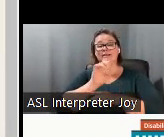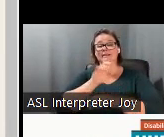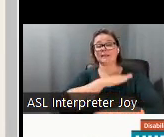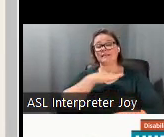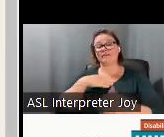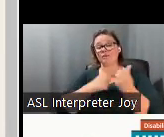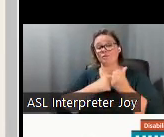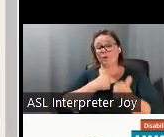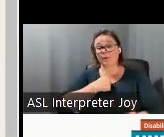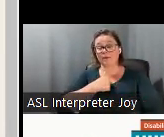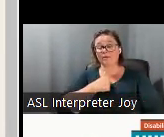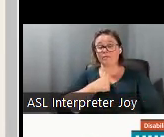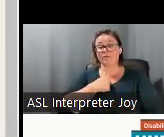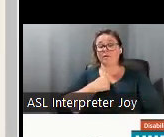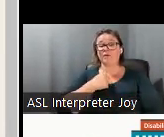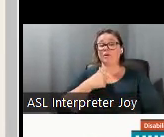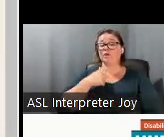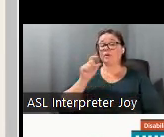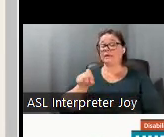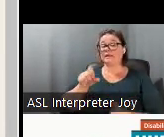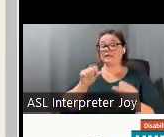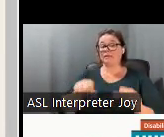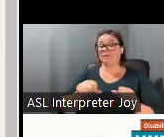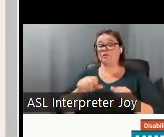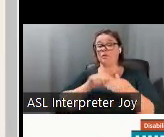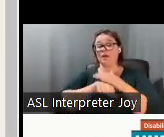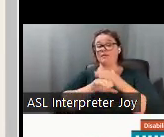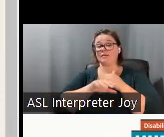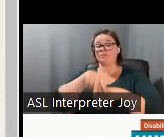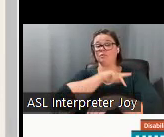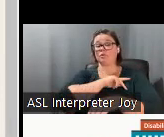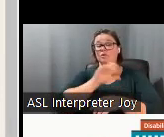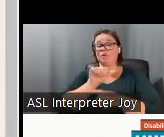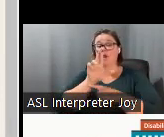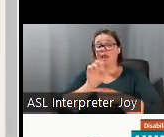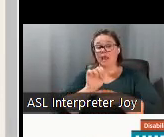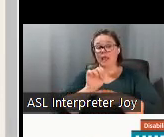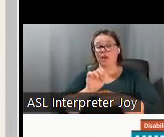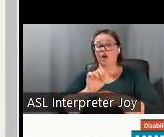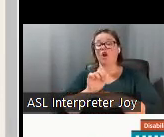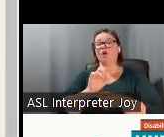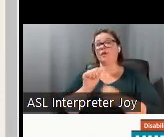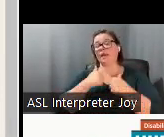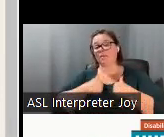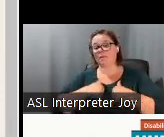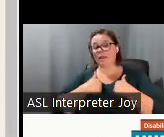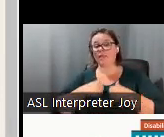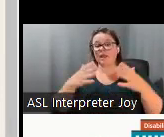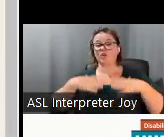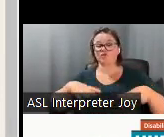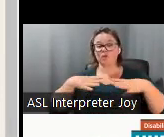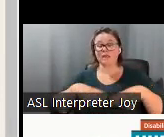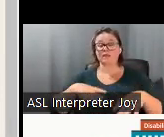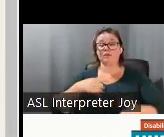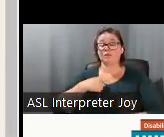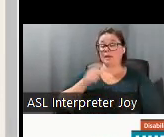me? Do I need to be able to access personal care, such as bathing, dressing? Do I need